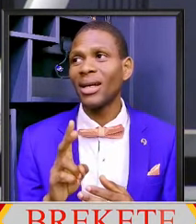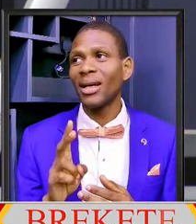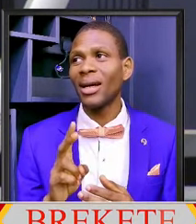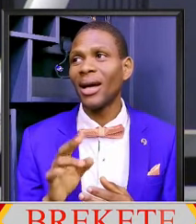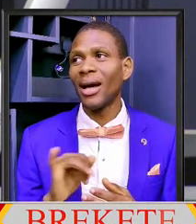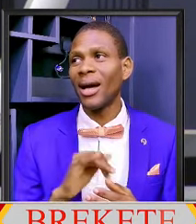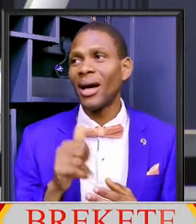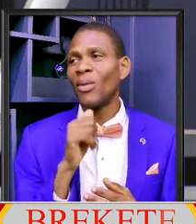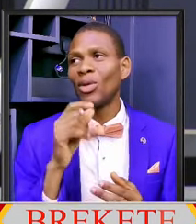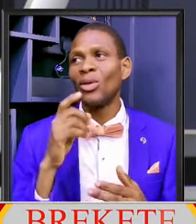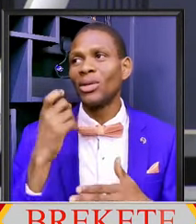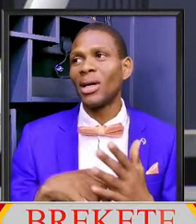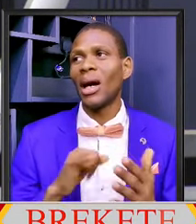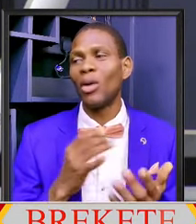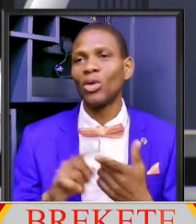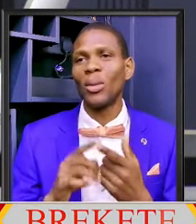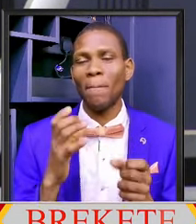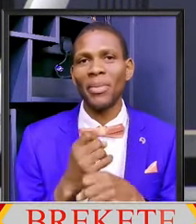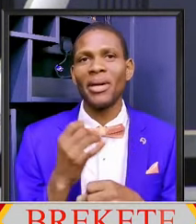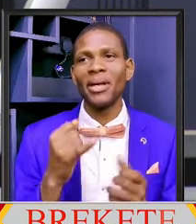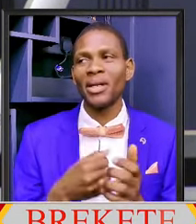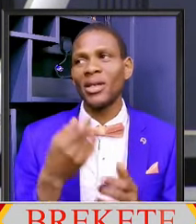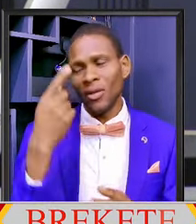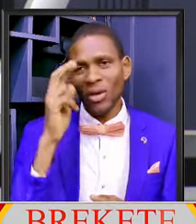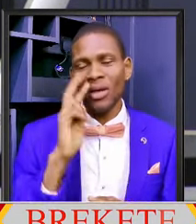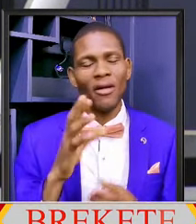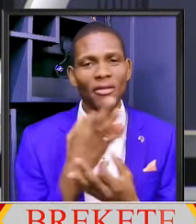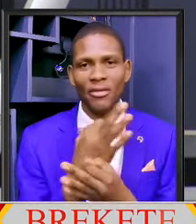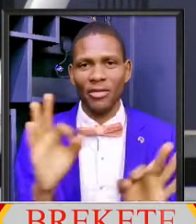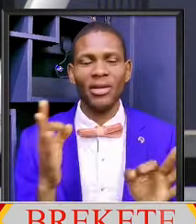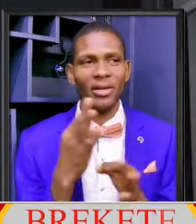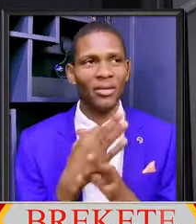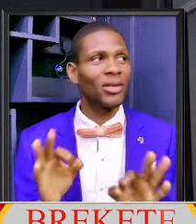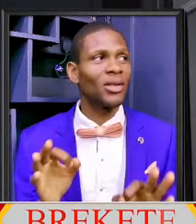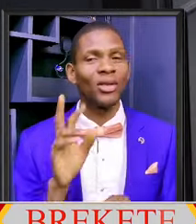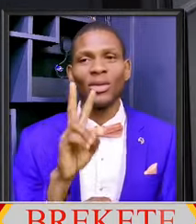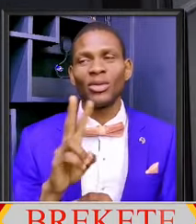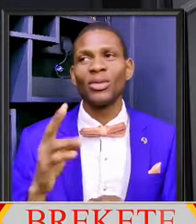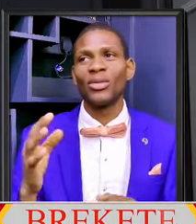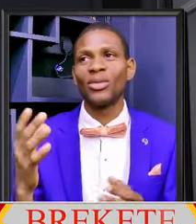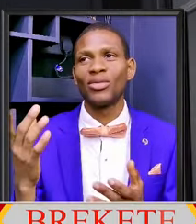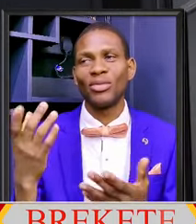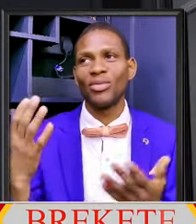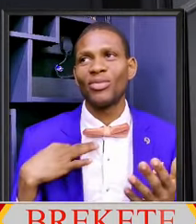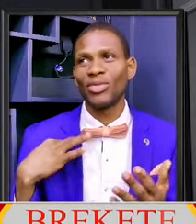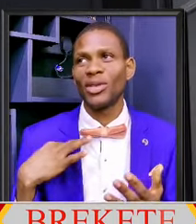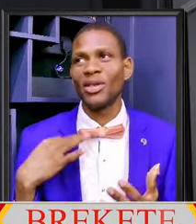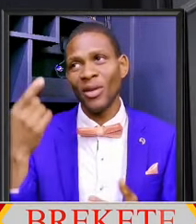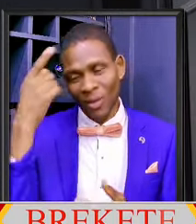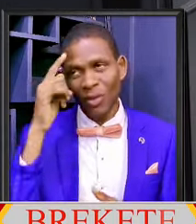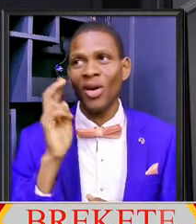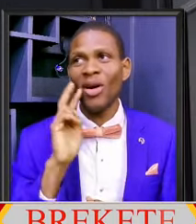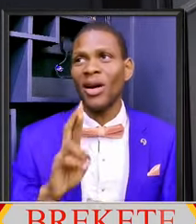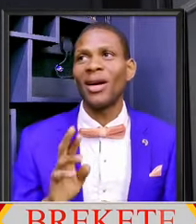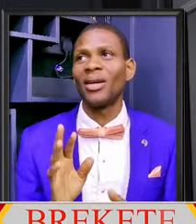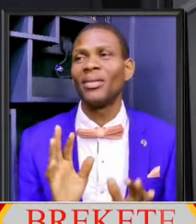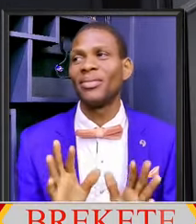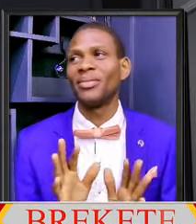No, I'm not charging her. I want to make it for your own contribution. Yes, sir. Two dresses. Yes, sir.